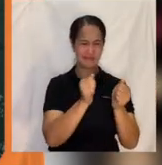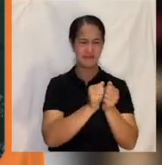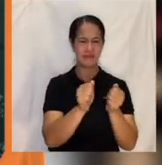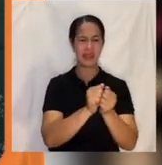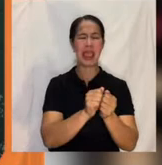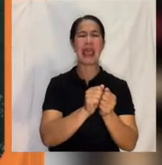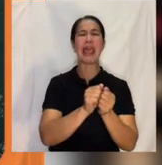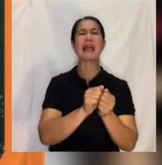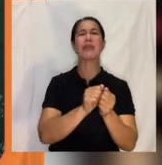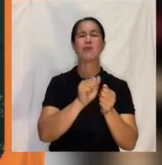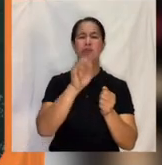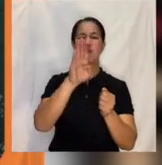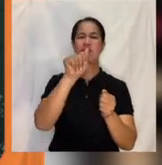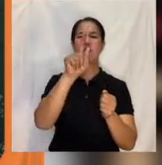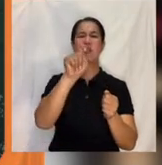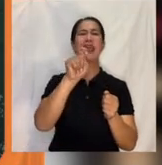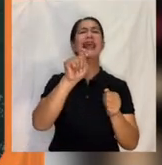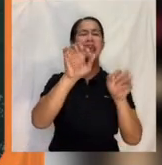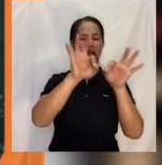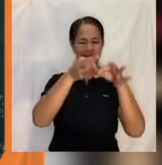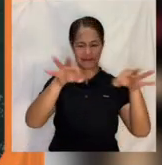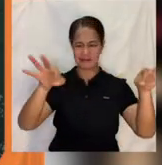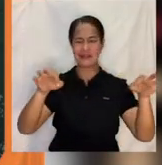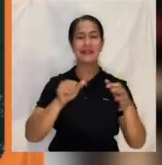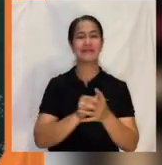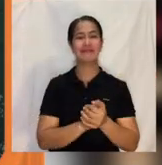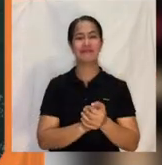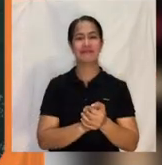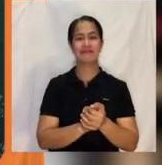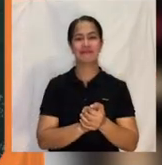of the word bats in that sentence?